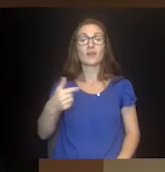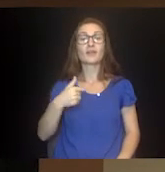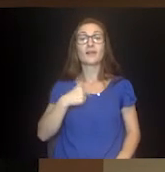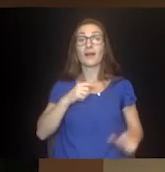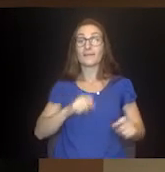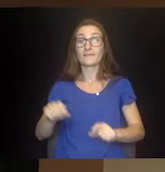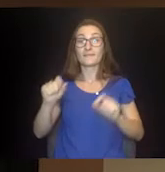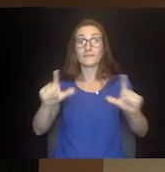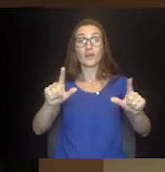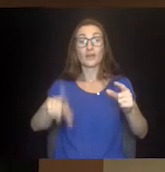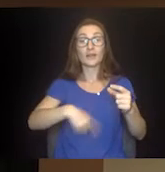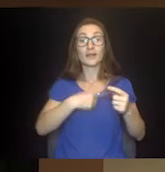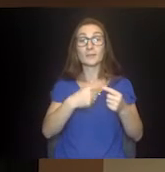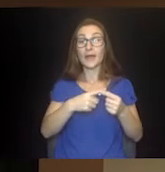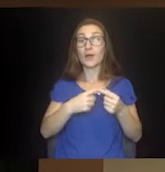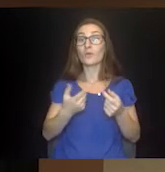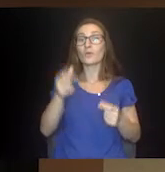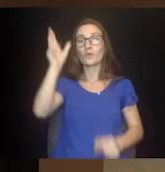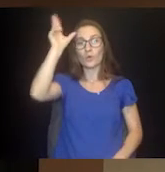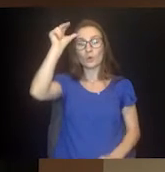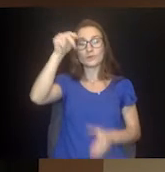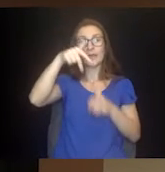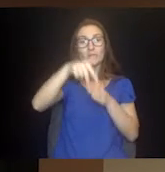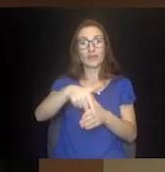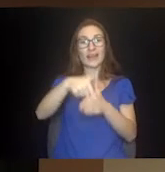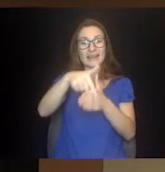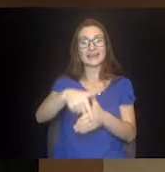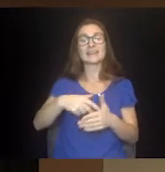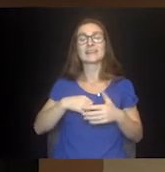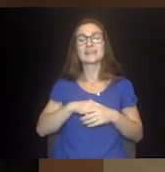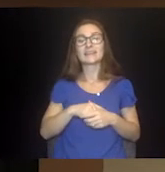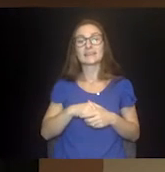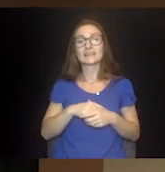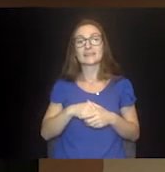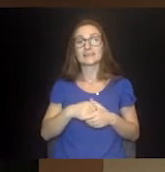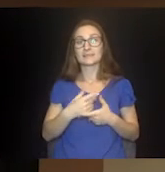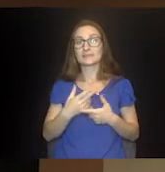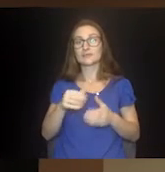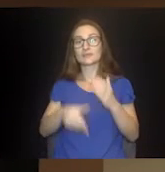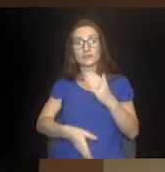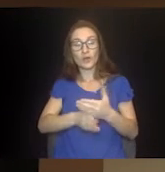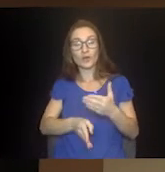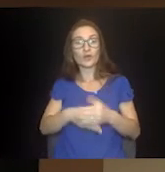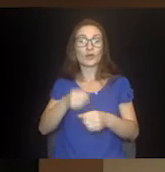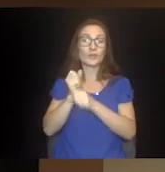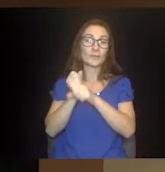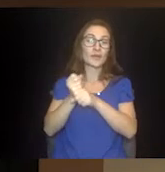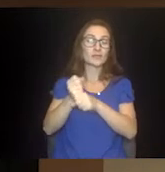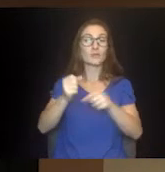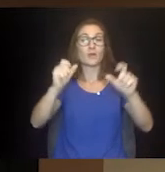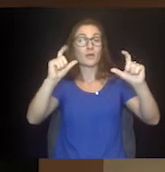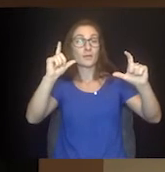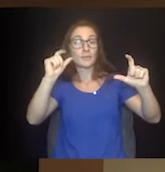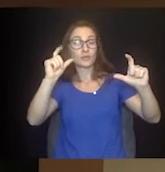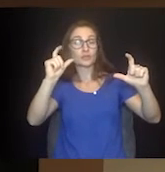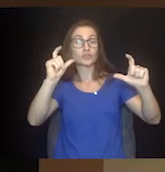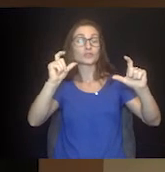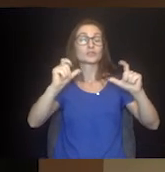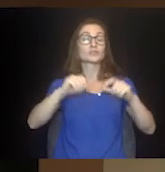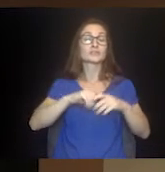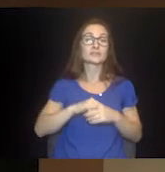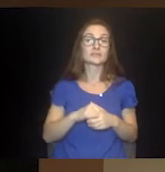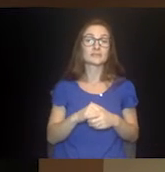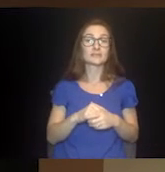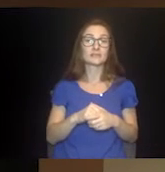Youth Council. I vlog about everything: horseback riding, paddleboarding, soccer, baseball, taking pictures,